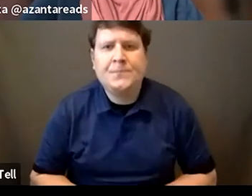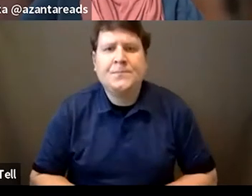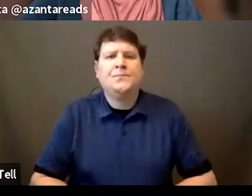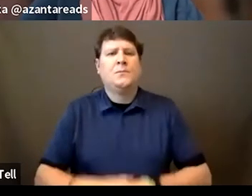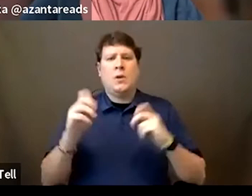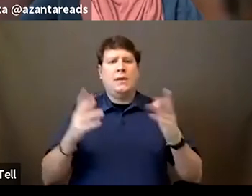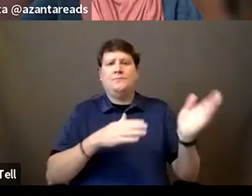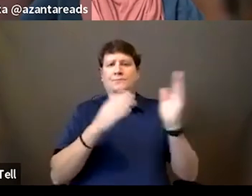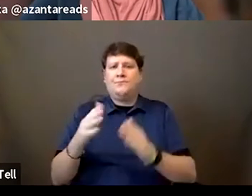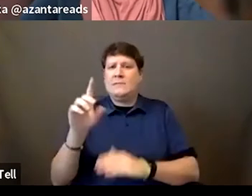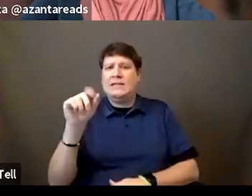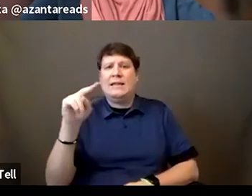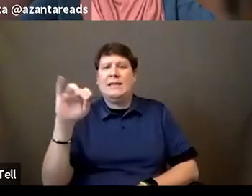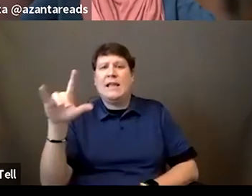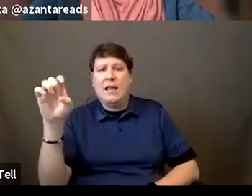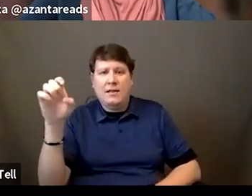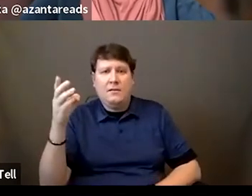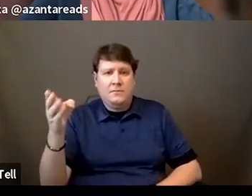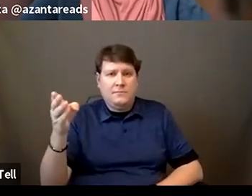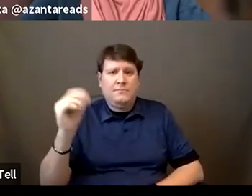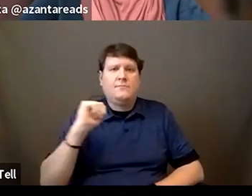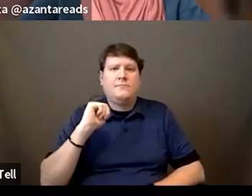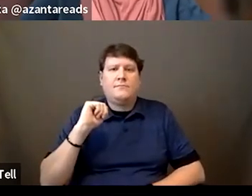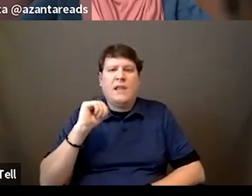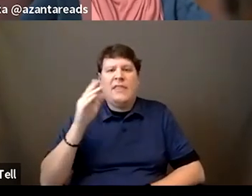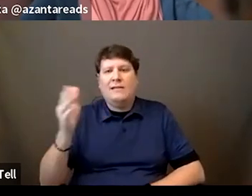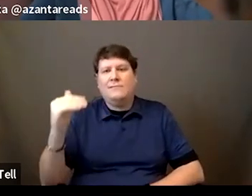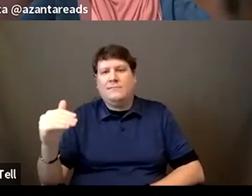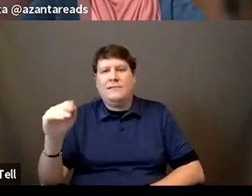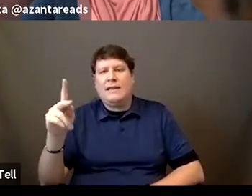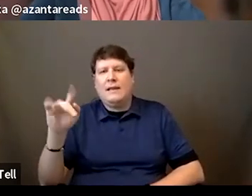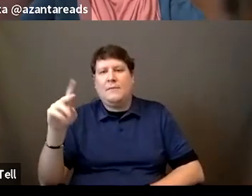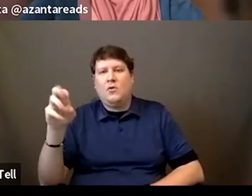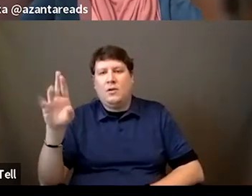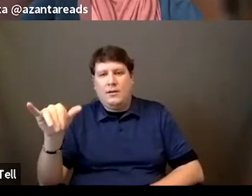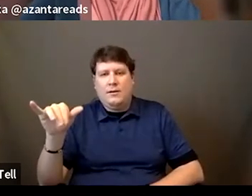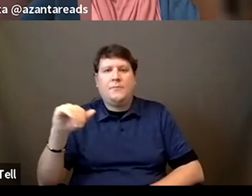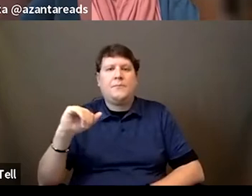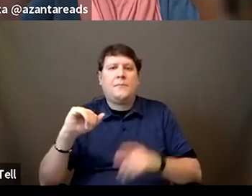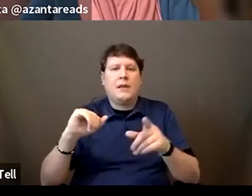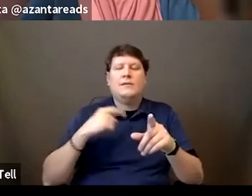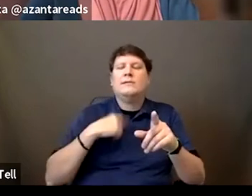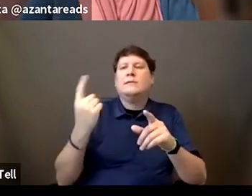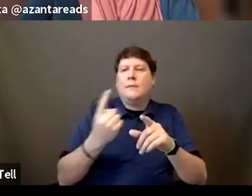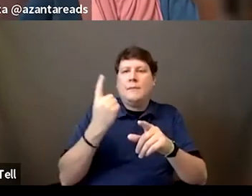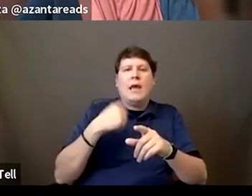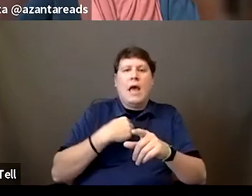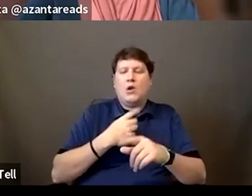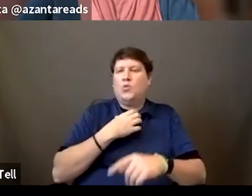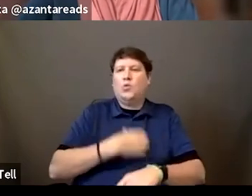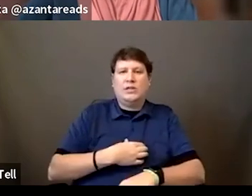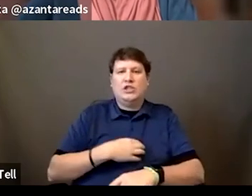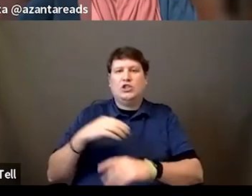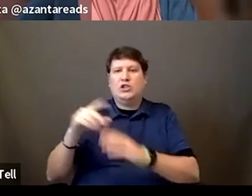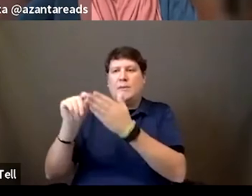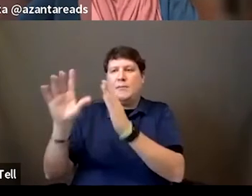do you want to go back again? And then sure. We'll come to Kimberly. Something I wish that publishers knew when reach out to book